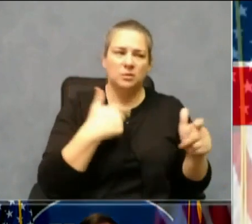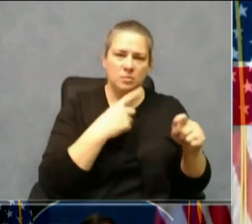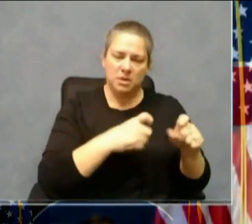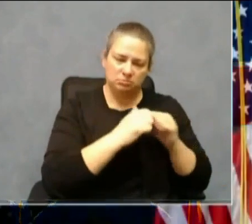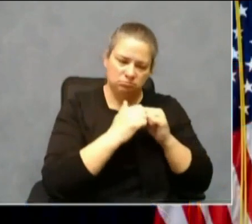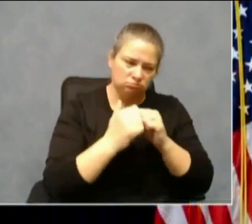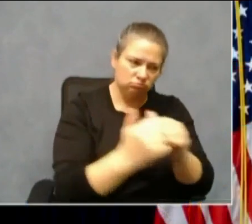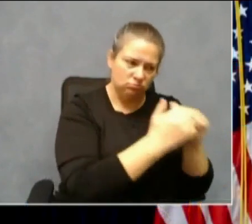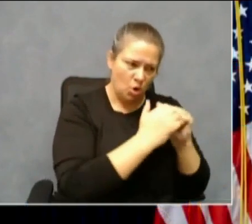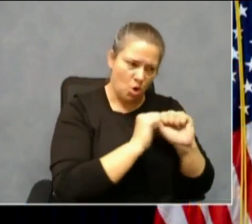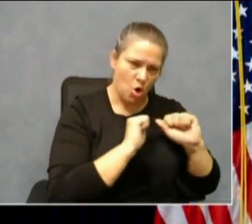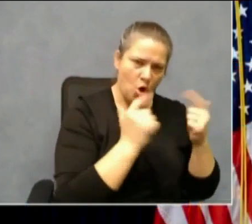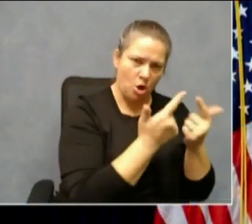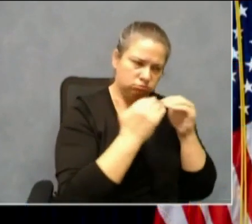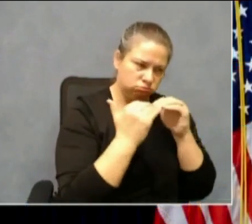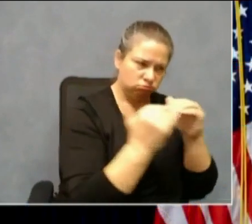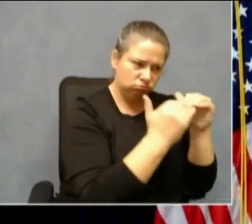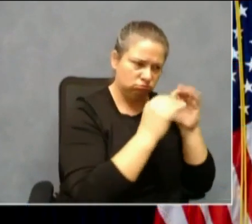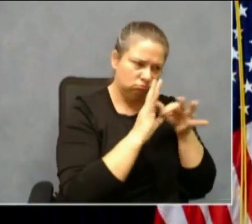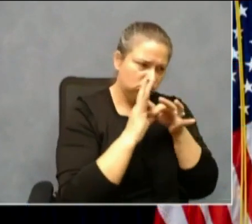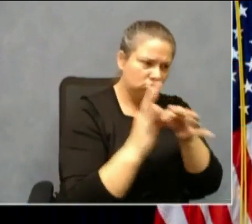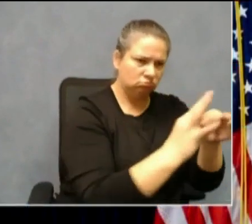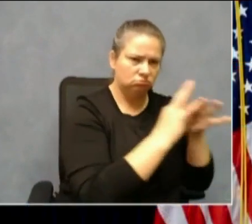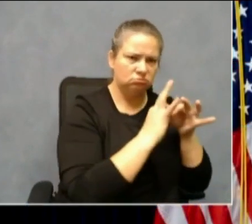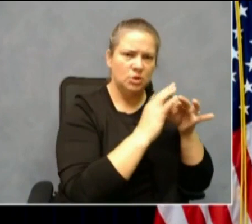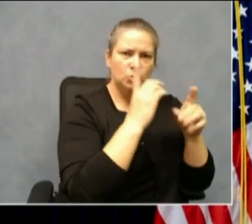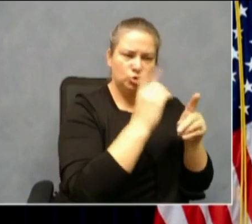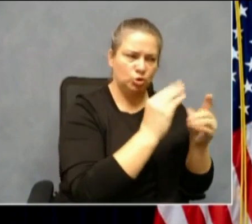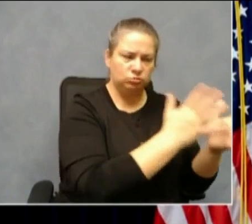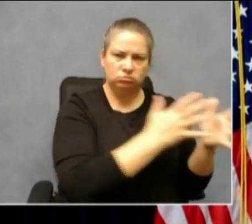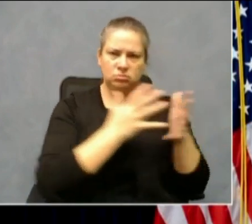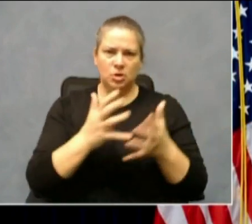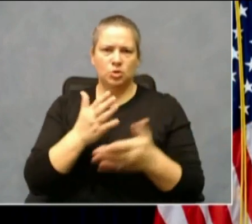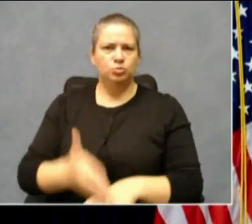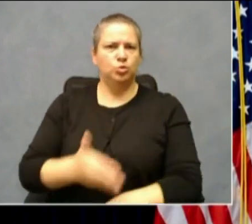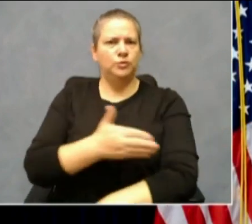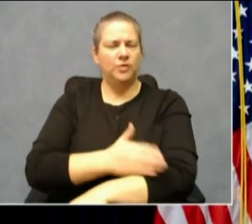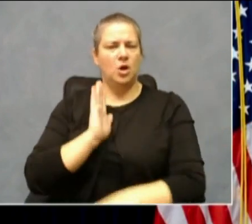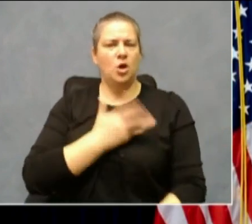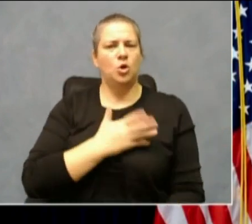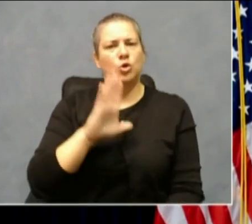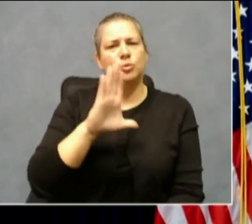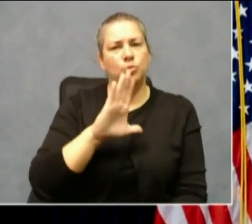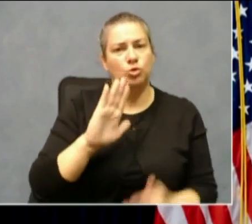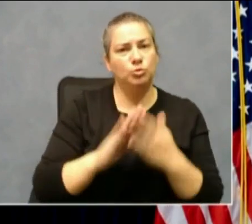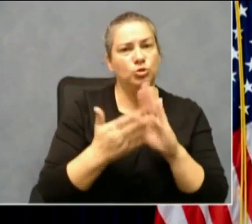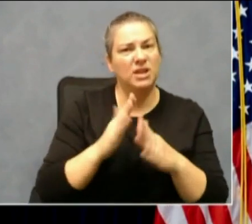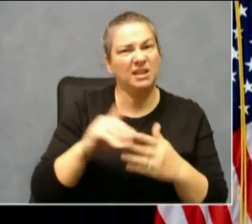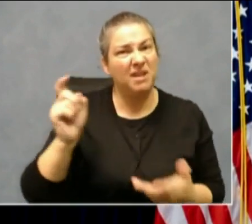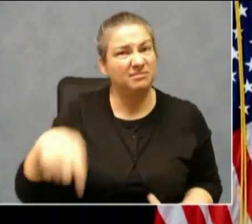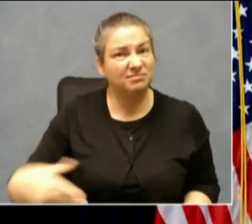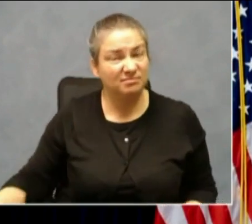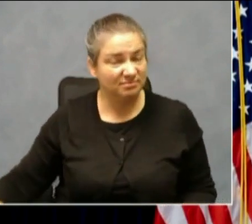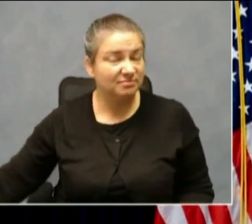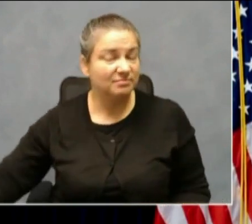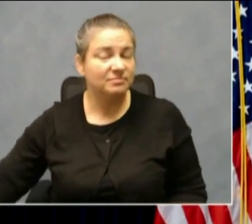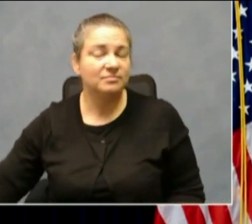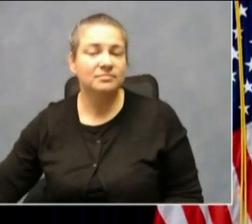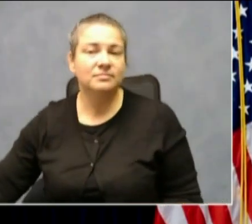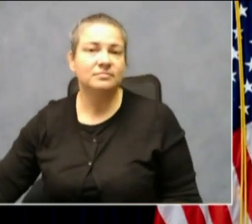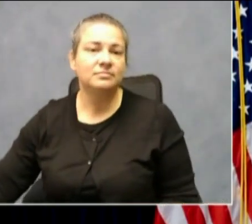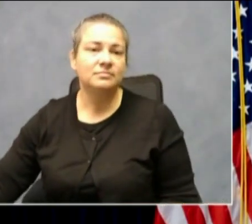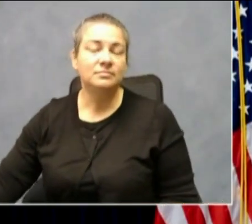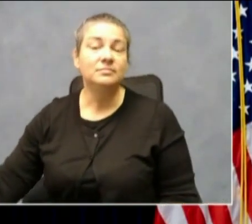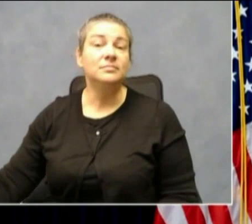our weight to make sure that we are making our communities safer, because what follows high numbers of